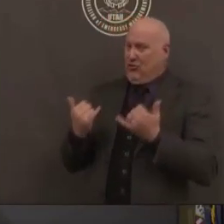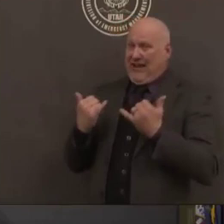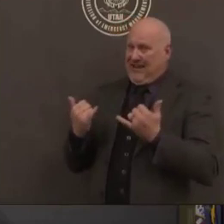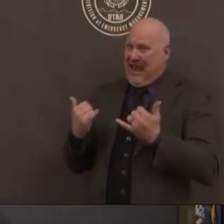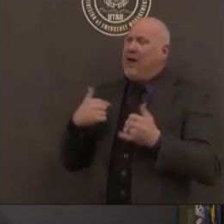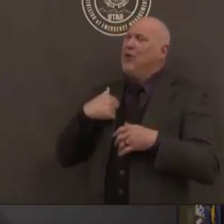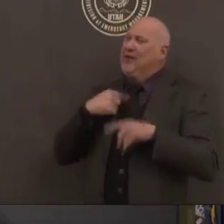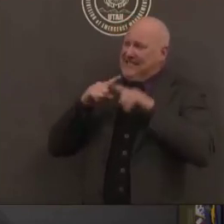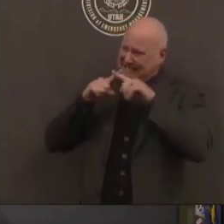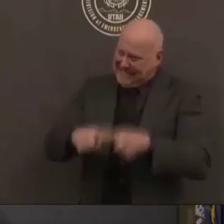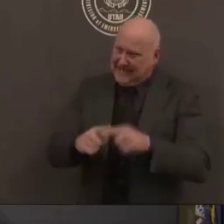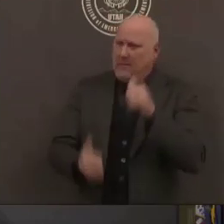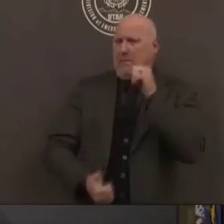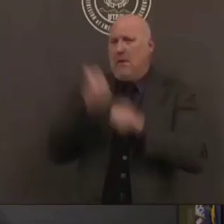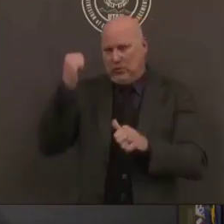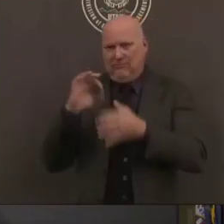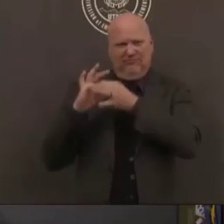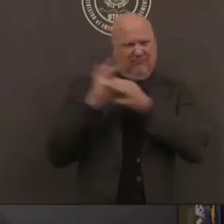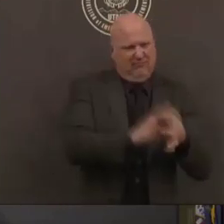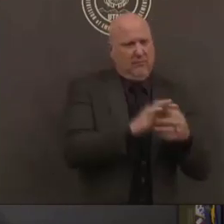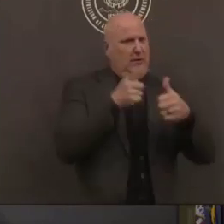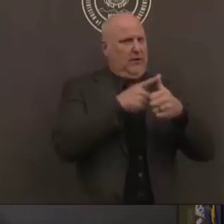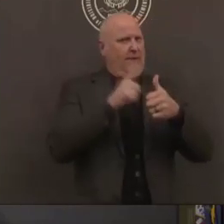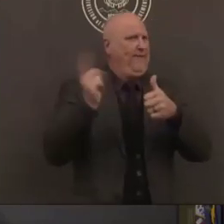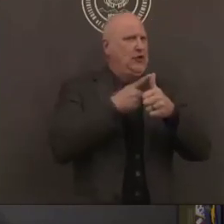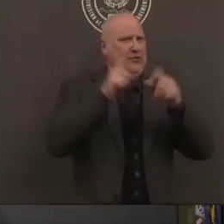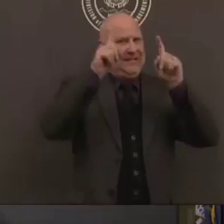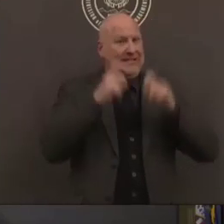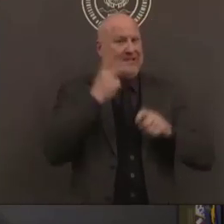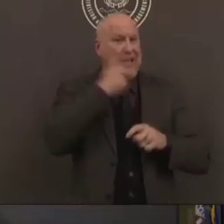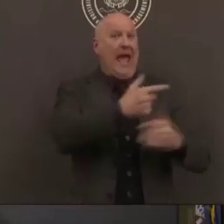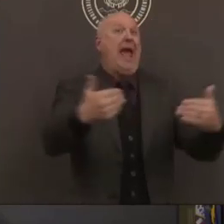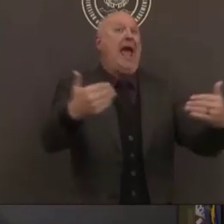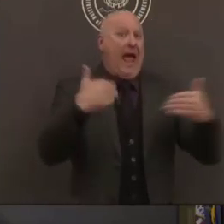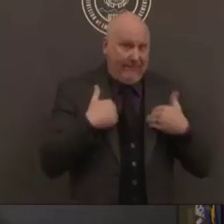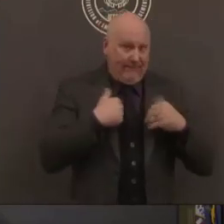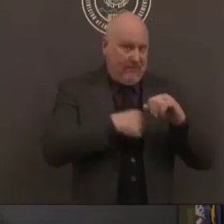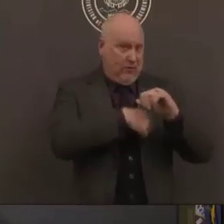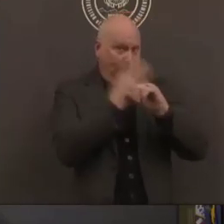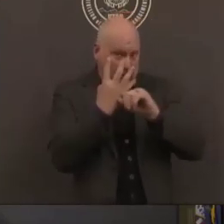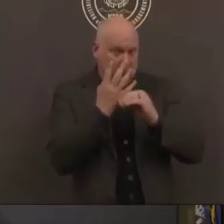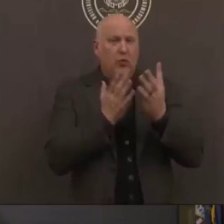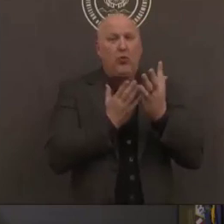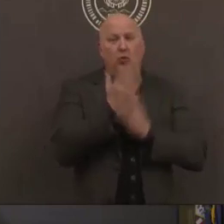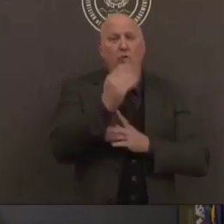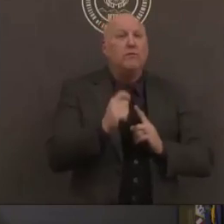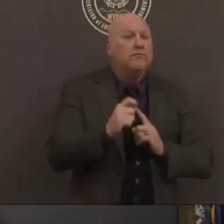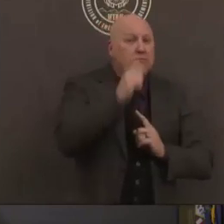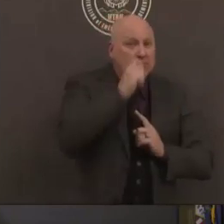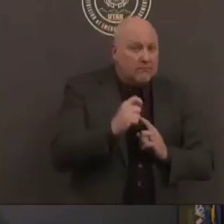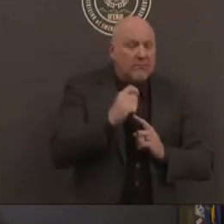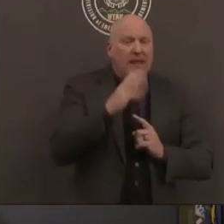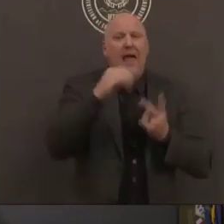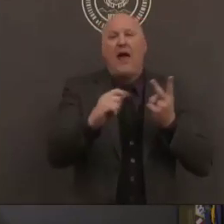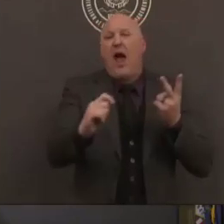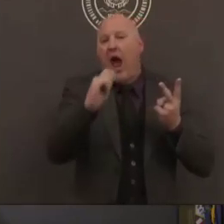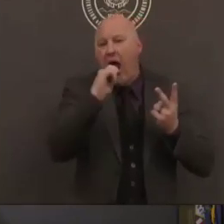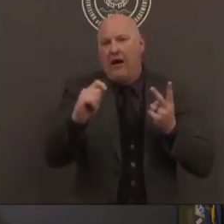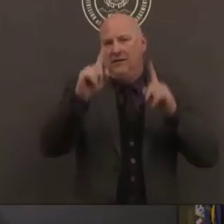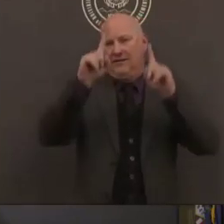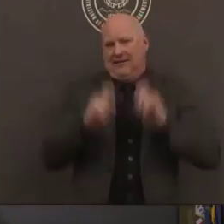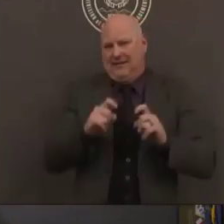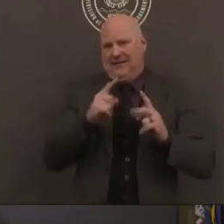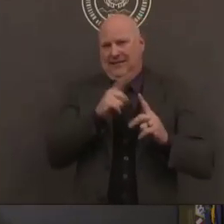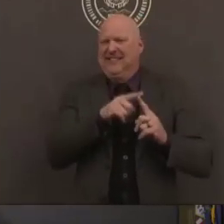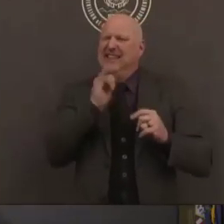to understand who currently has active COVID-19 so that we're able to apply good public health measures in terms of